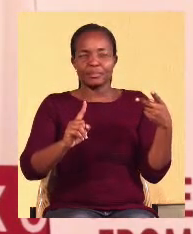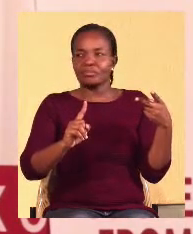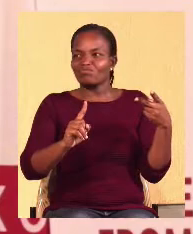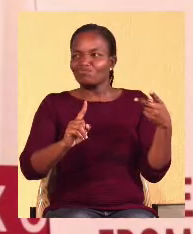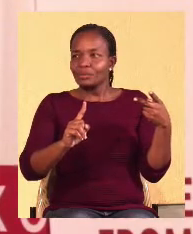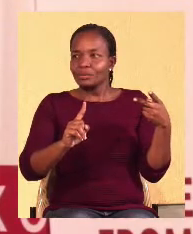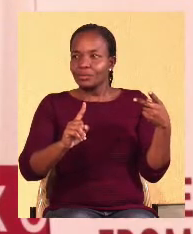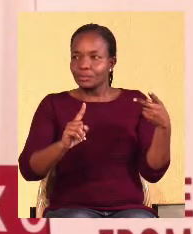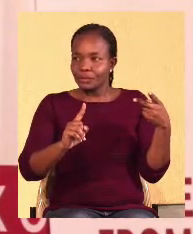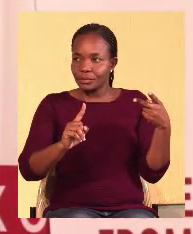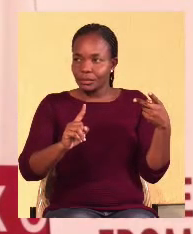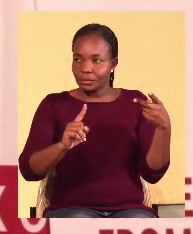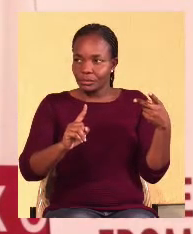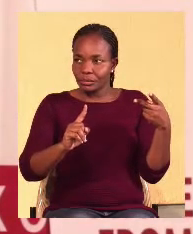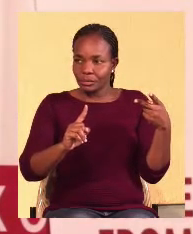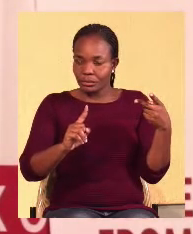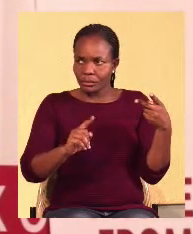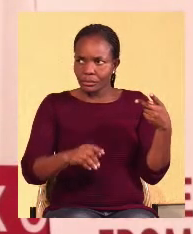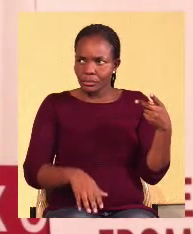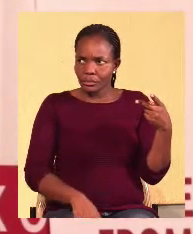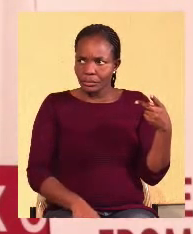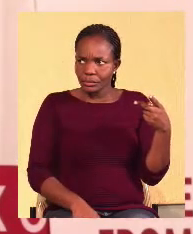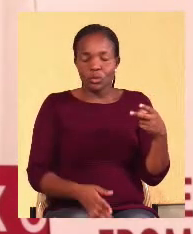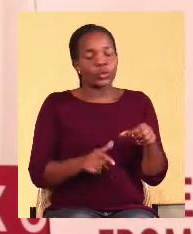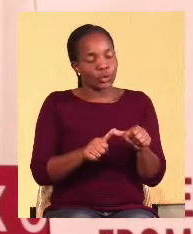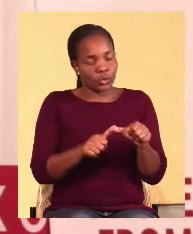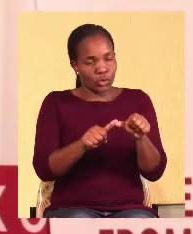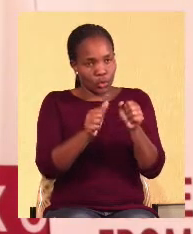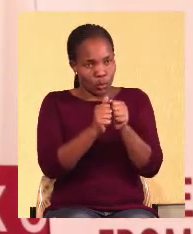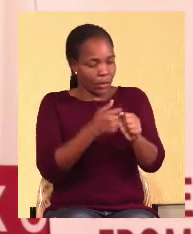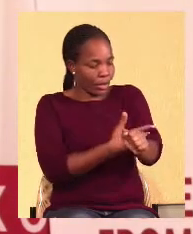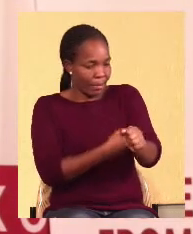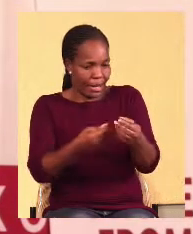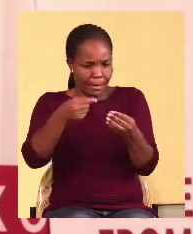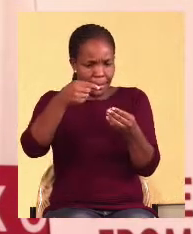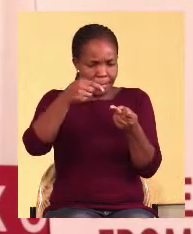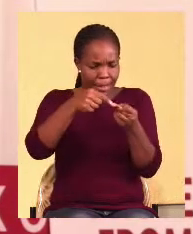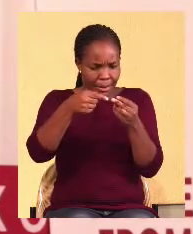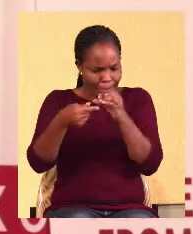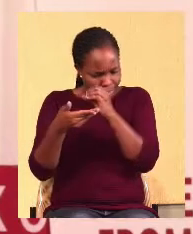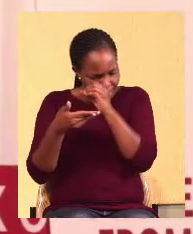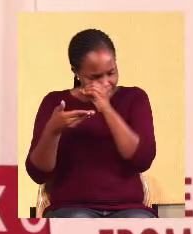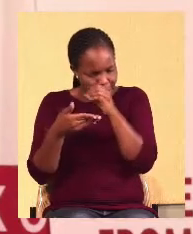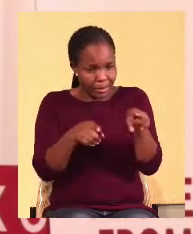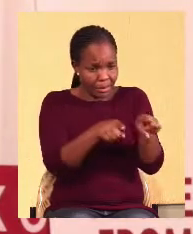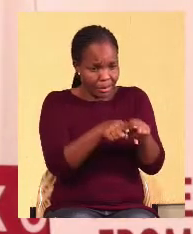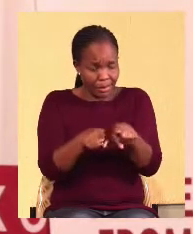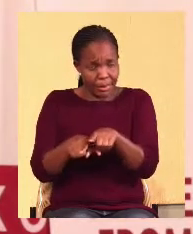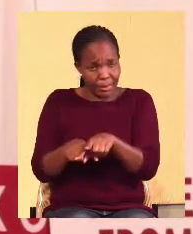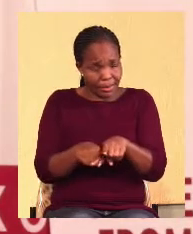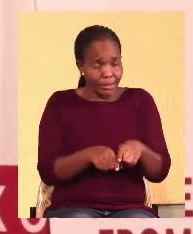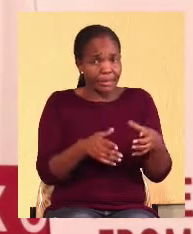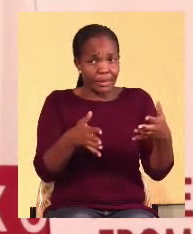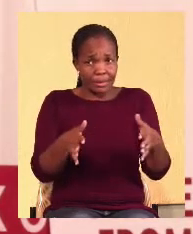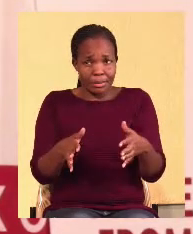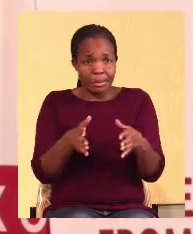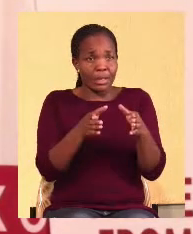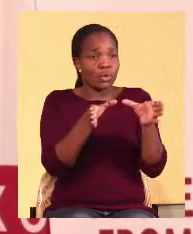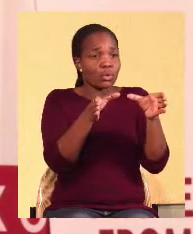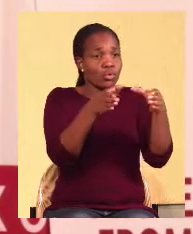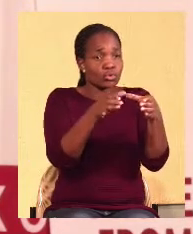carry out targeted testing. As I have informed you earlier,